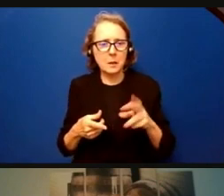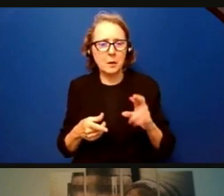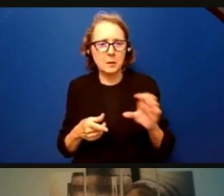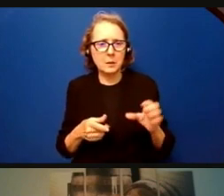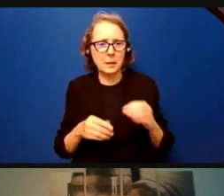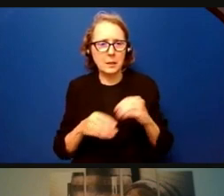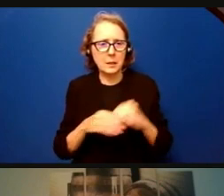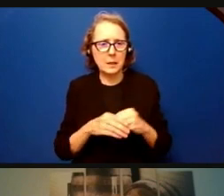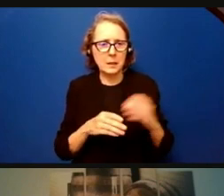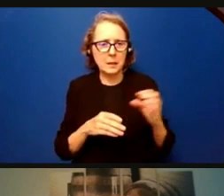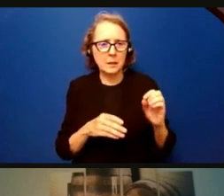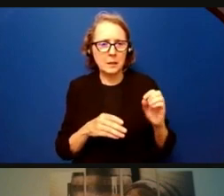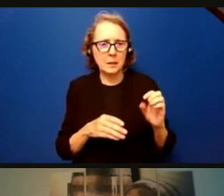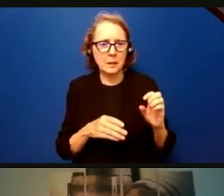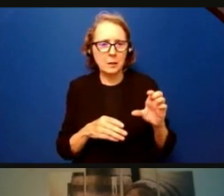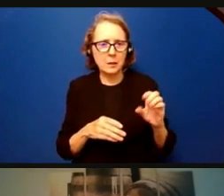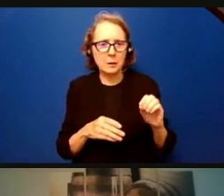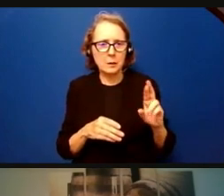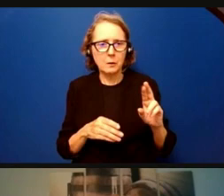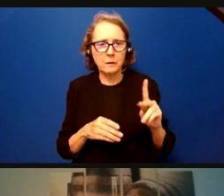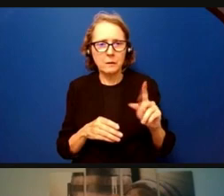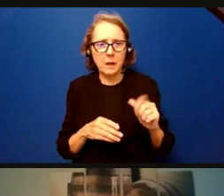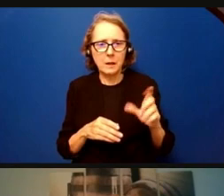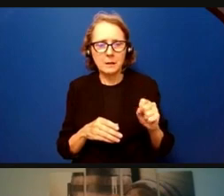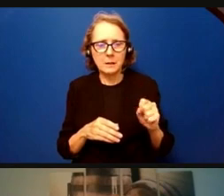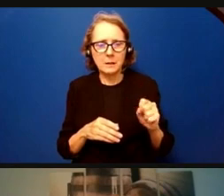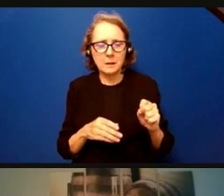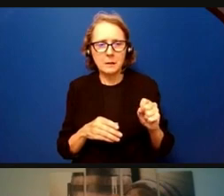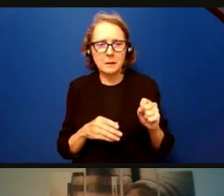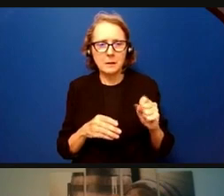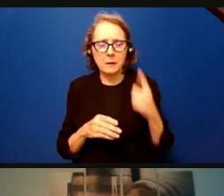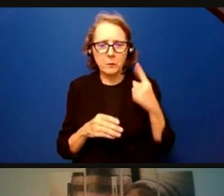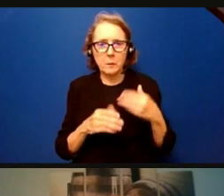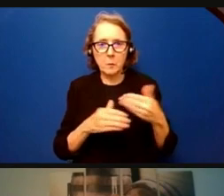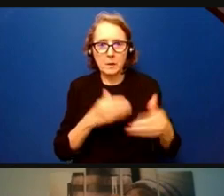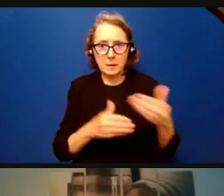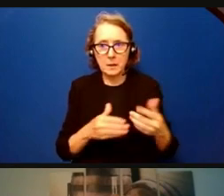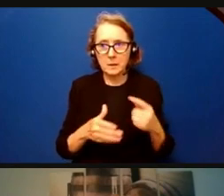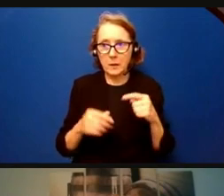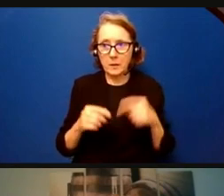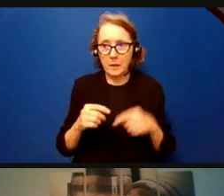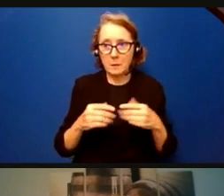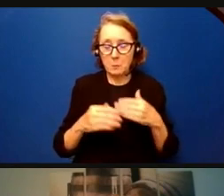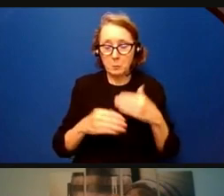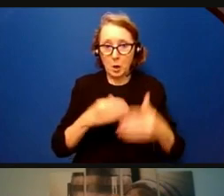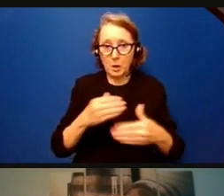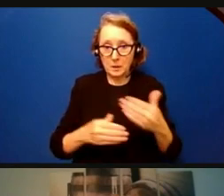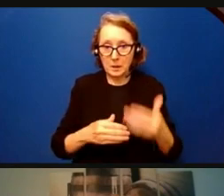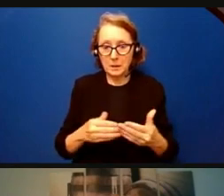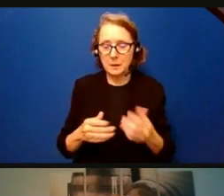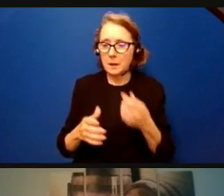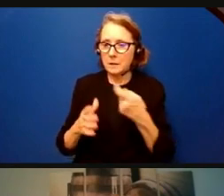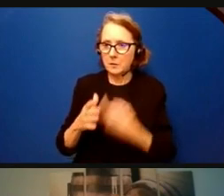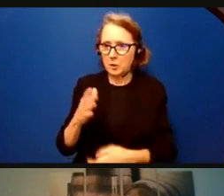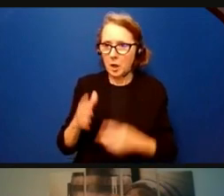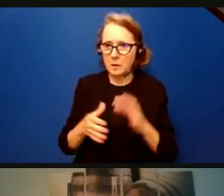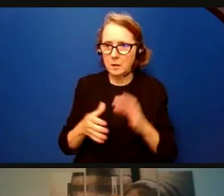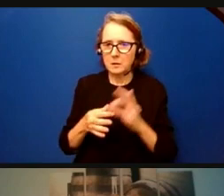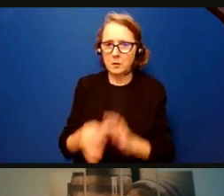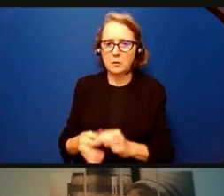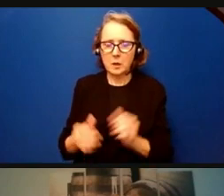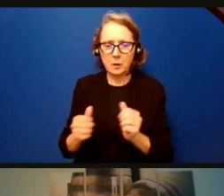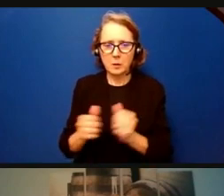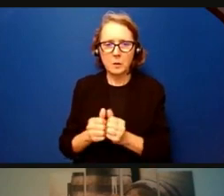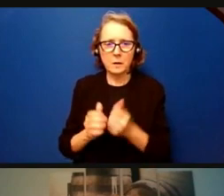its final processing there. So that process There's a cost associated